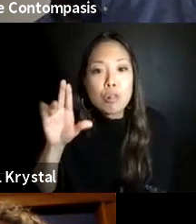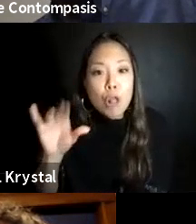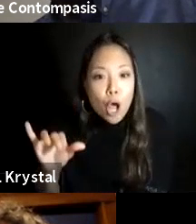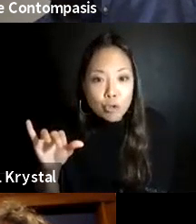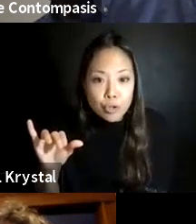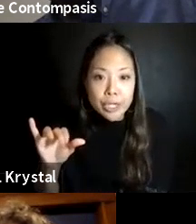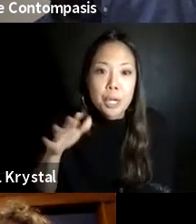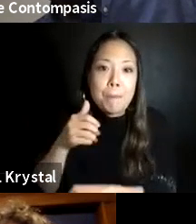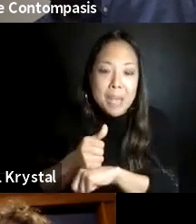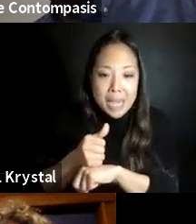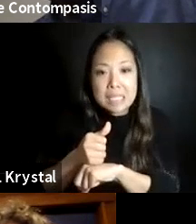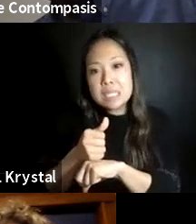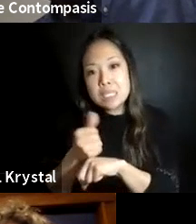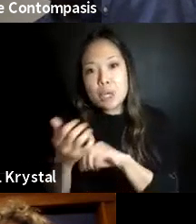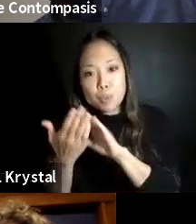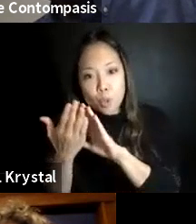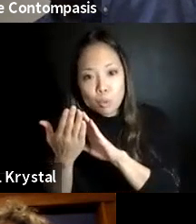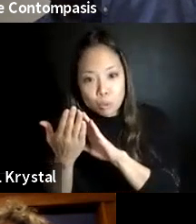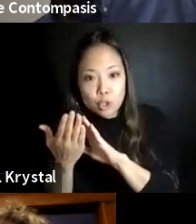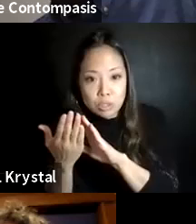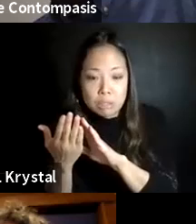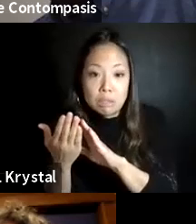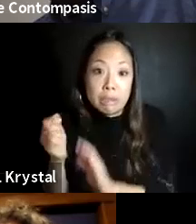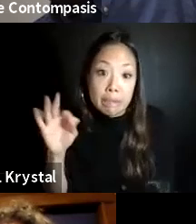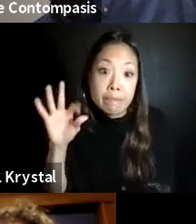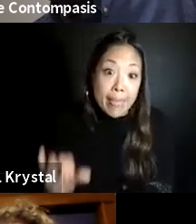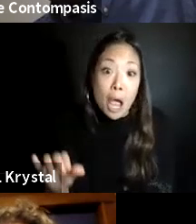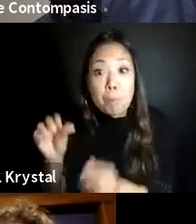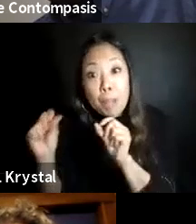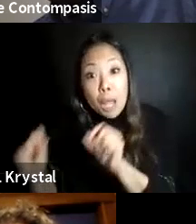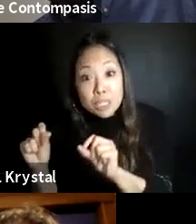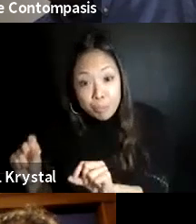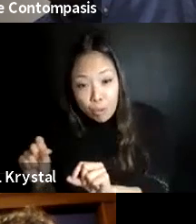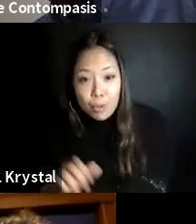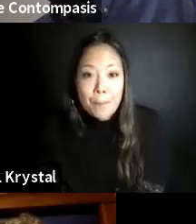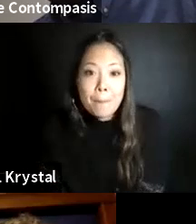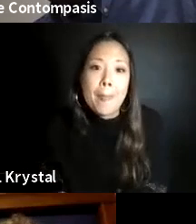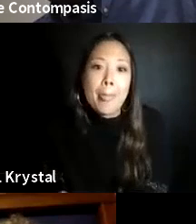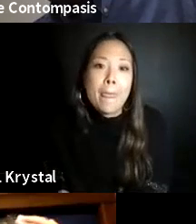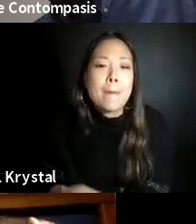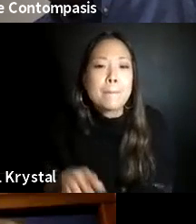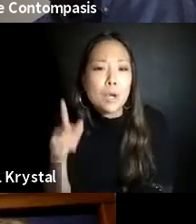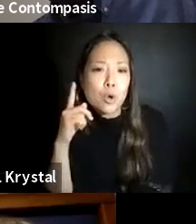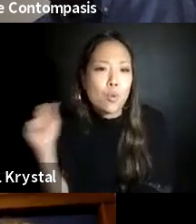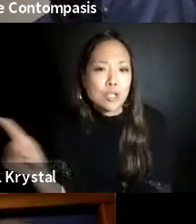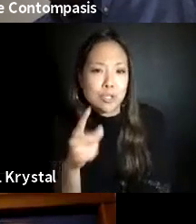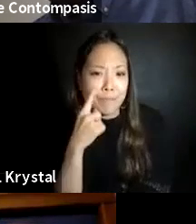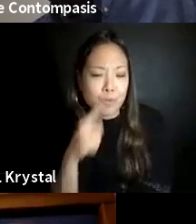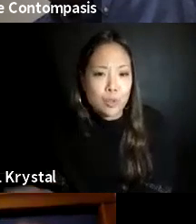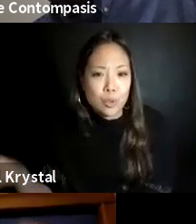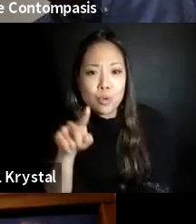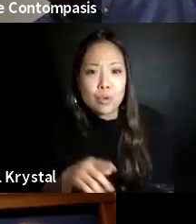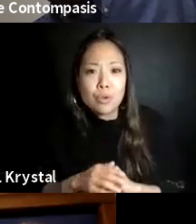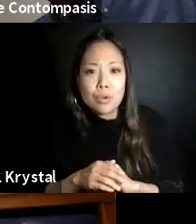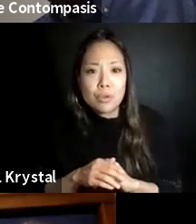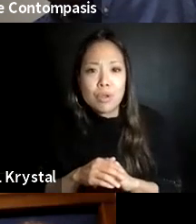lottery-based mechanism or selection mechanism, right? And but the question for some of you is, are you going to watch